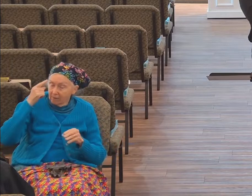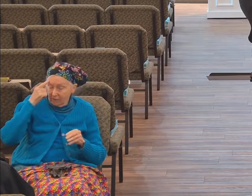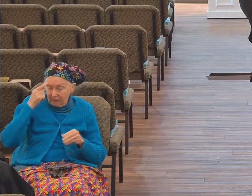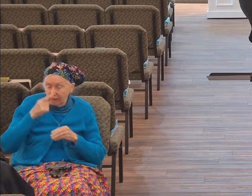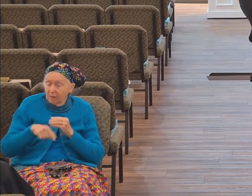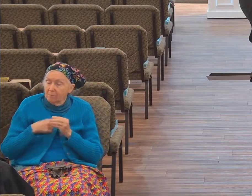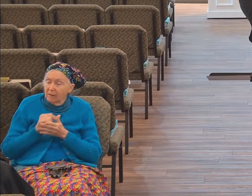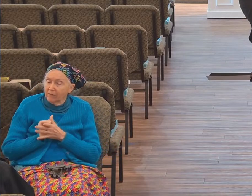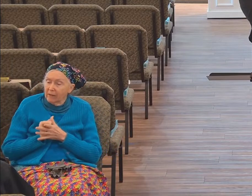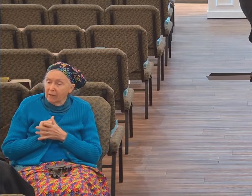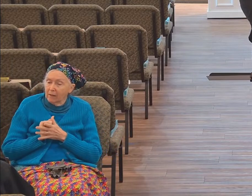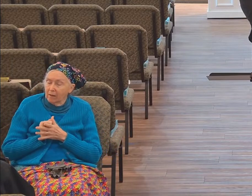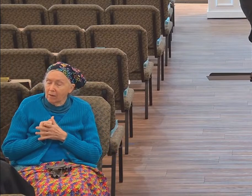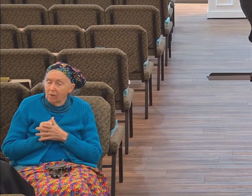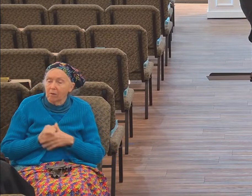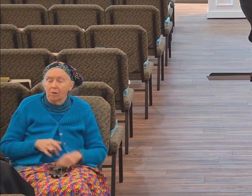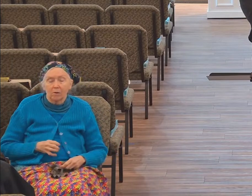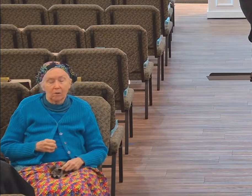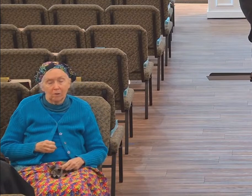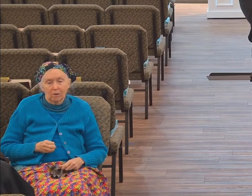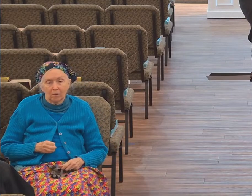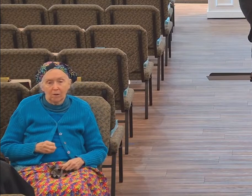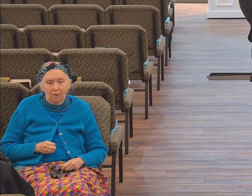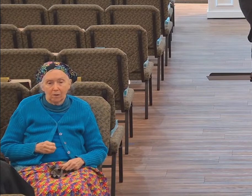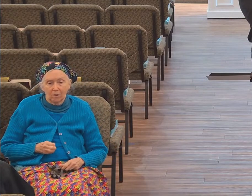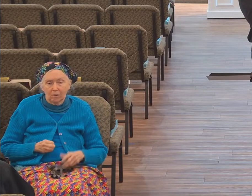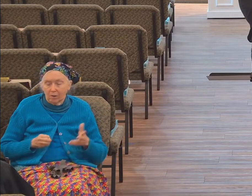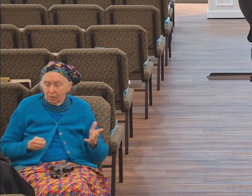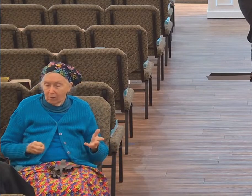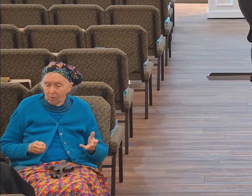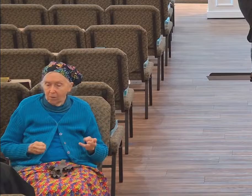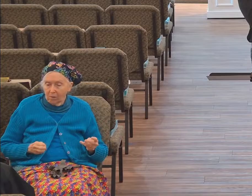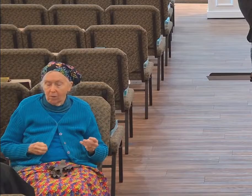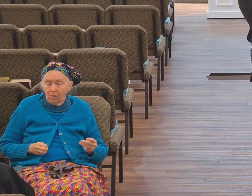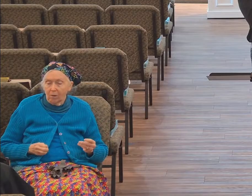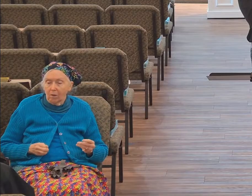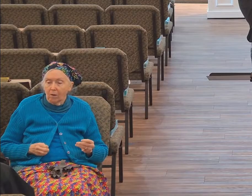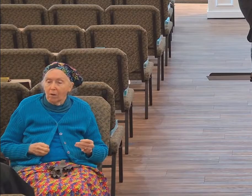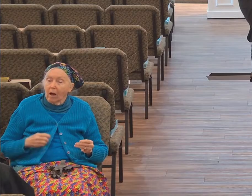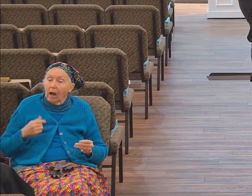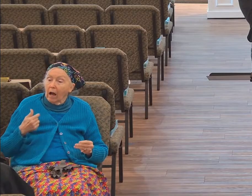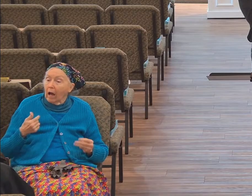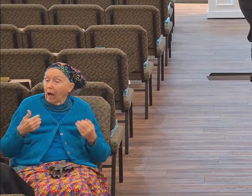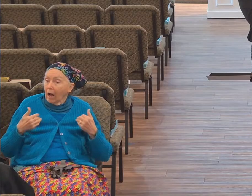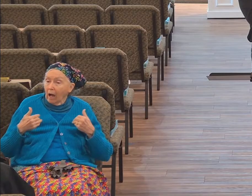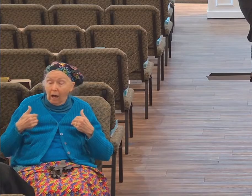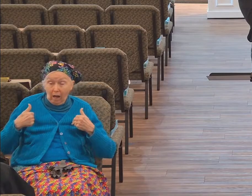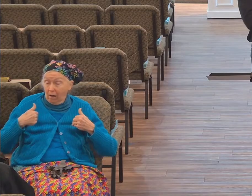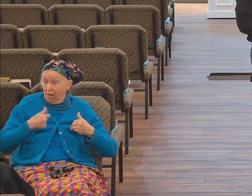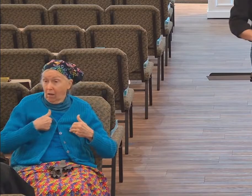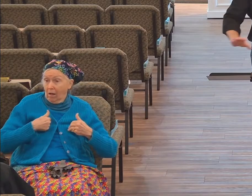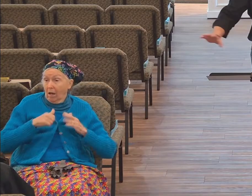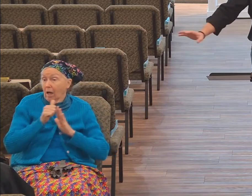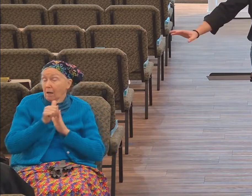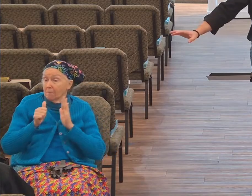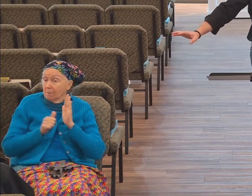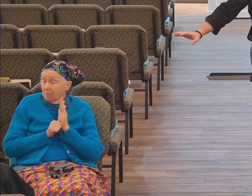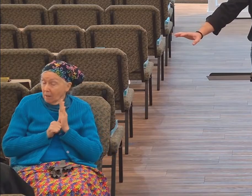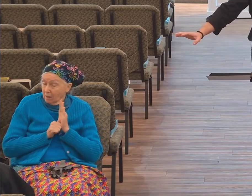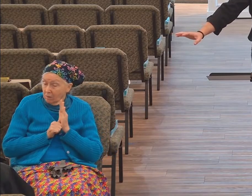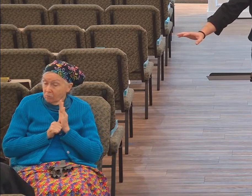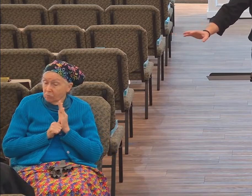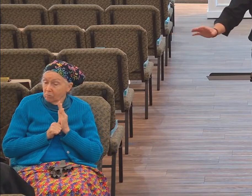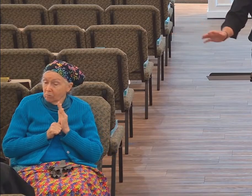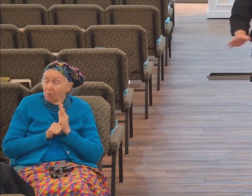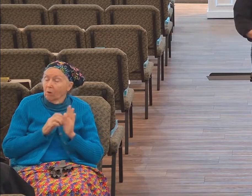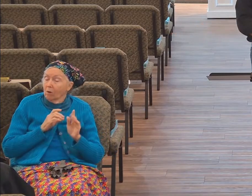I'm an apostle of Christ, yet we became like what? Like little children